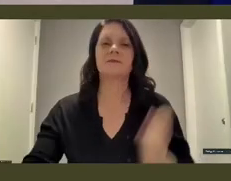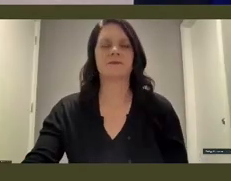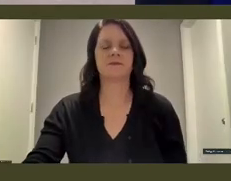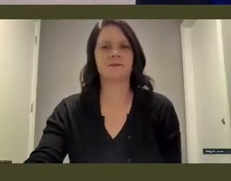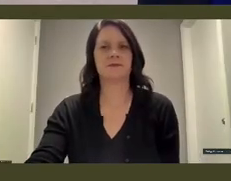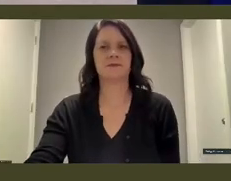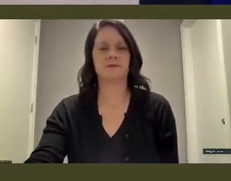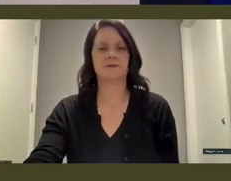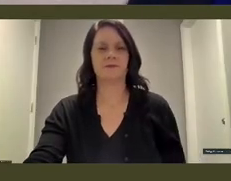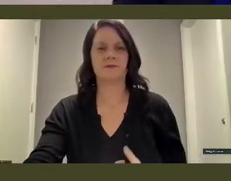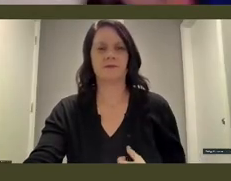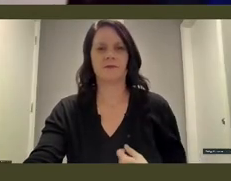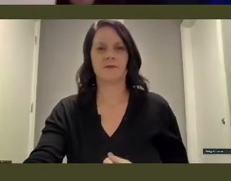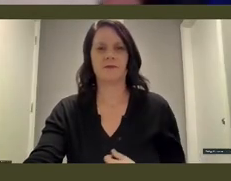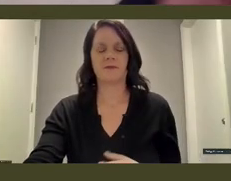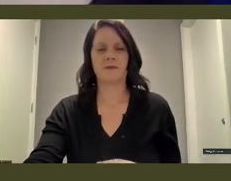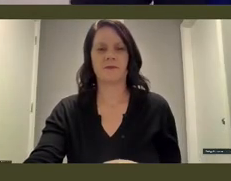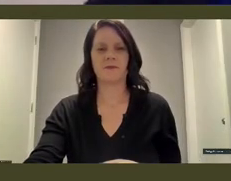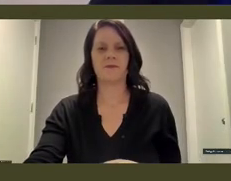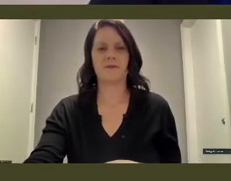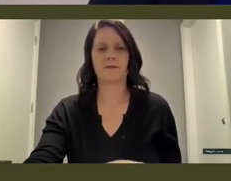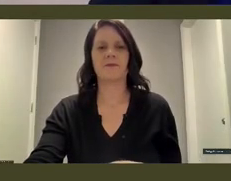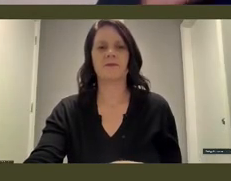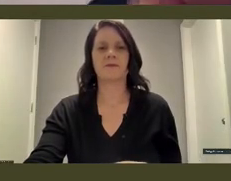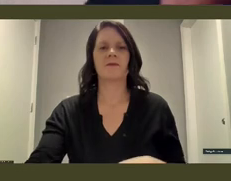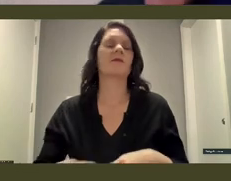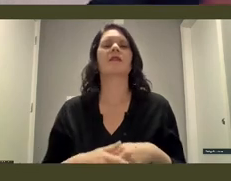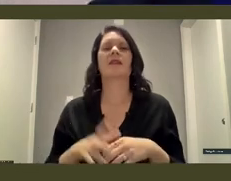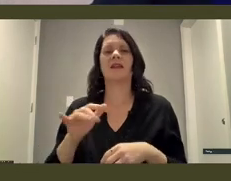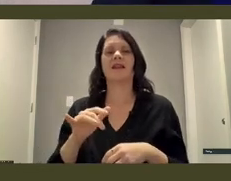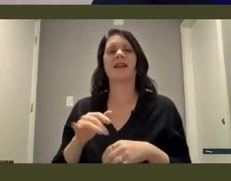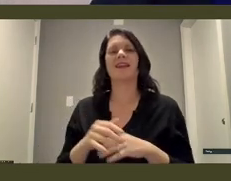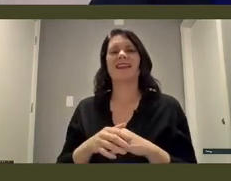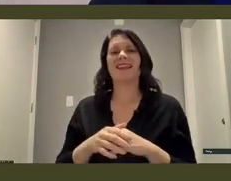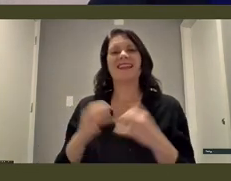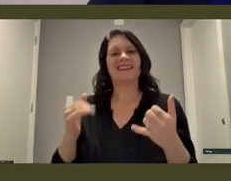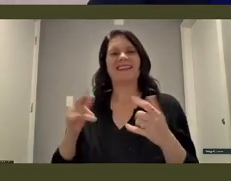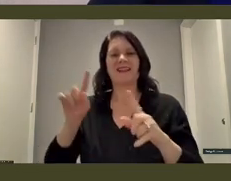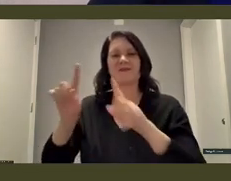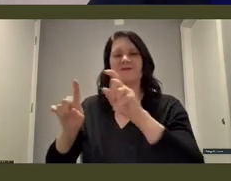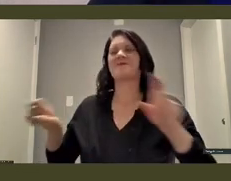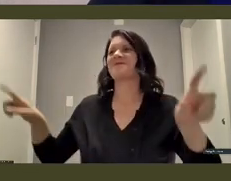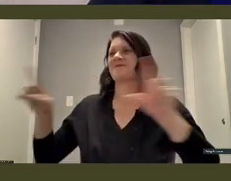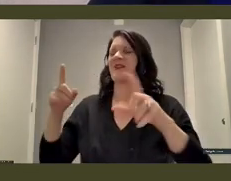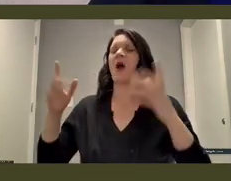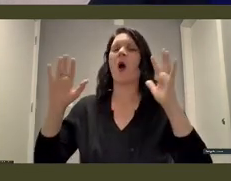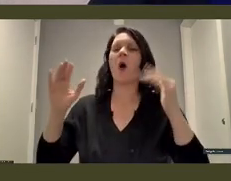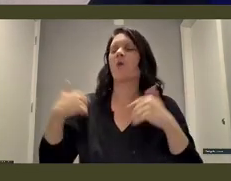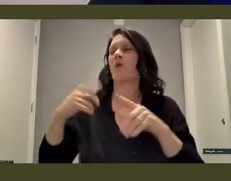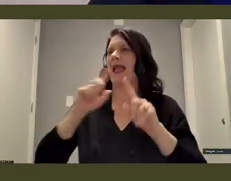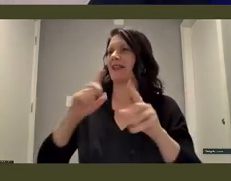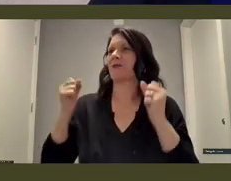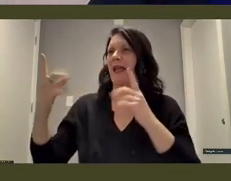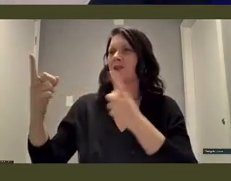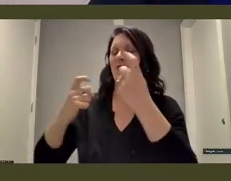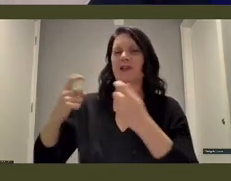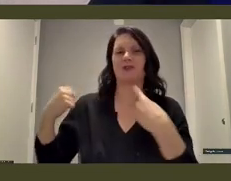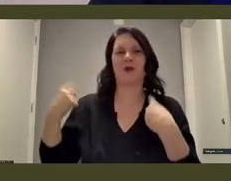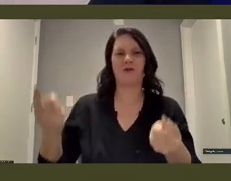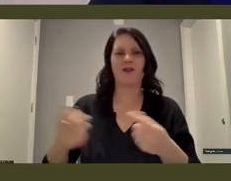we're not going to fit them all in now. Sorry about that, everyone, but hopefully we've answered quite a few. This one's from Azar